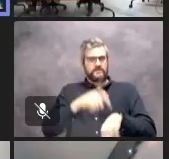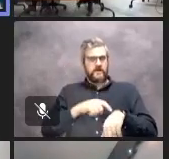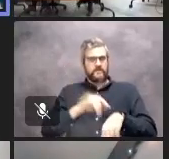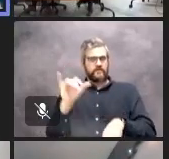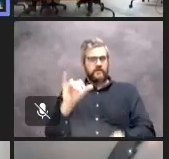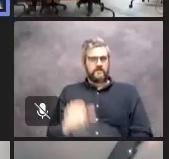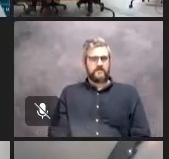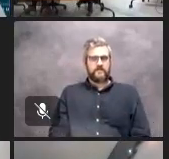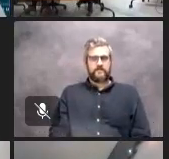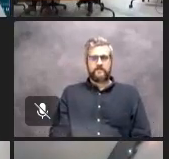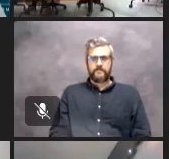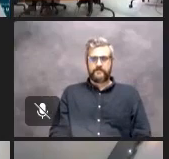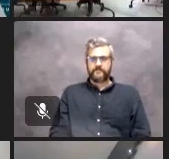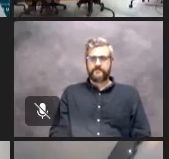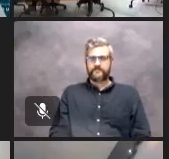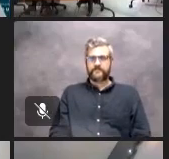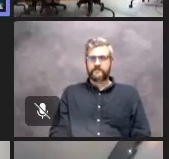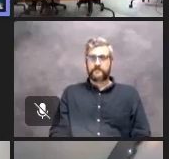Yeah. Okay.